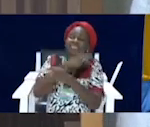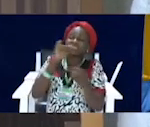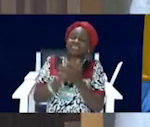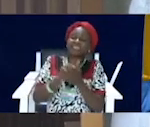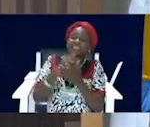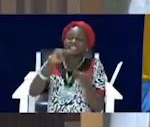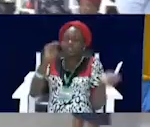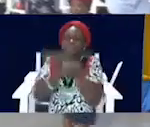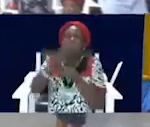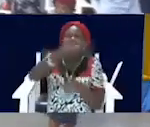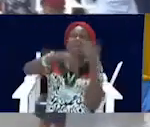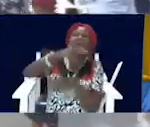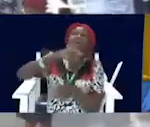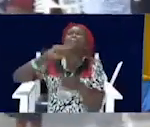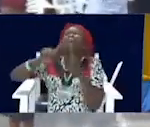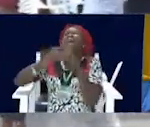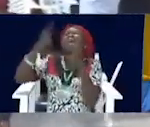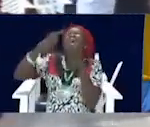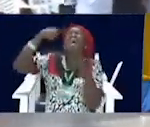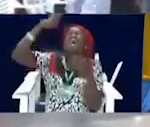turnaround began for me.